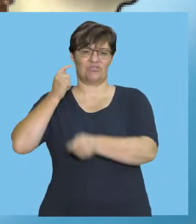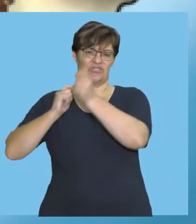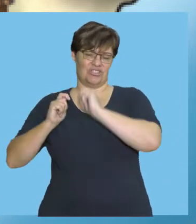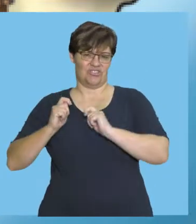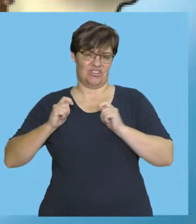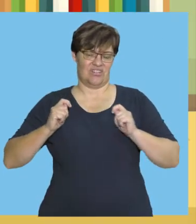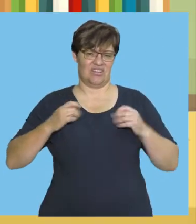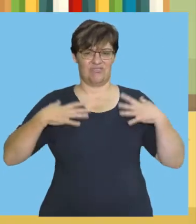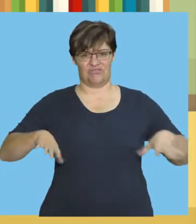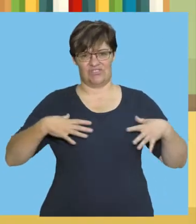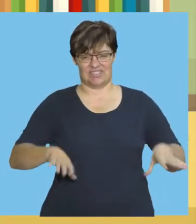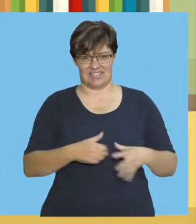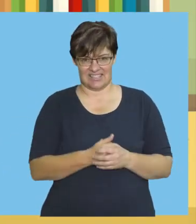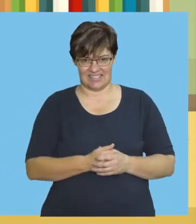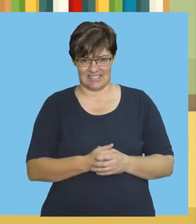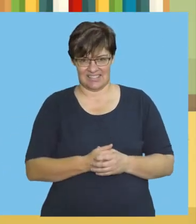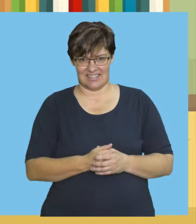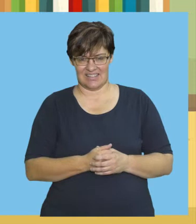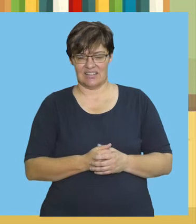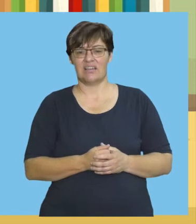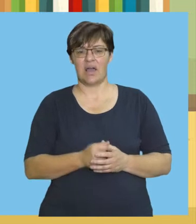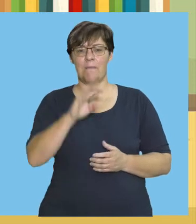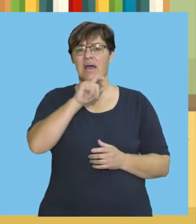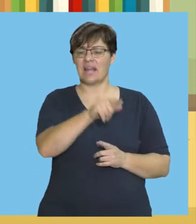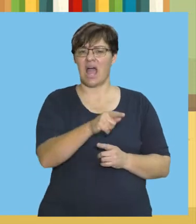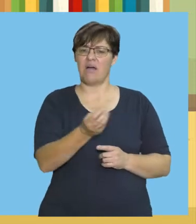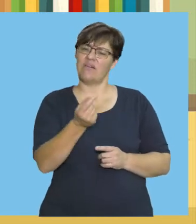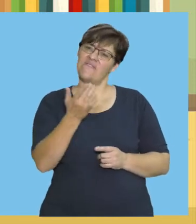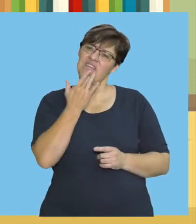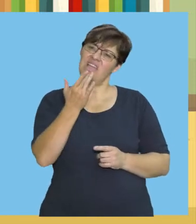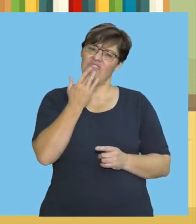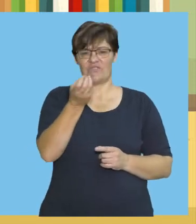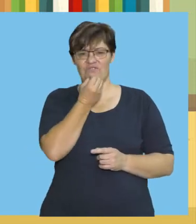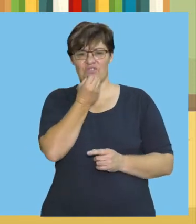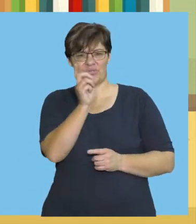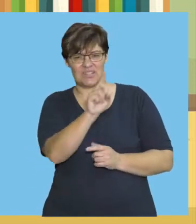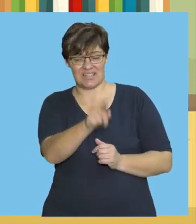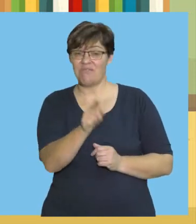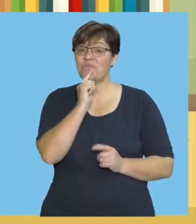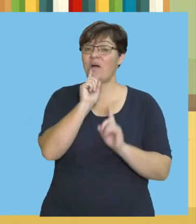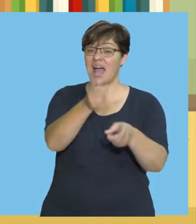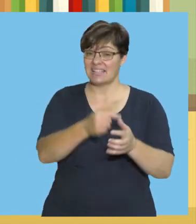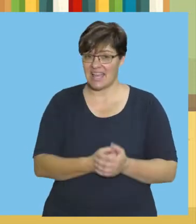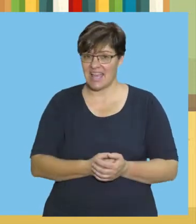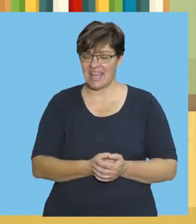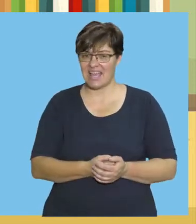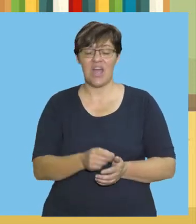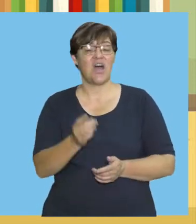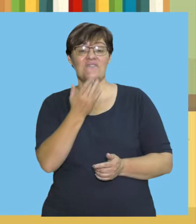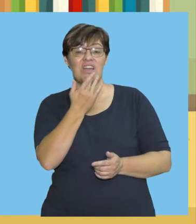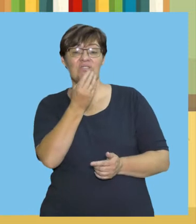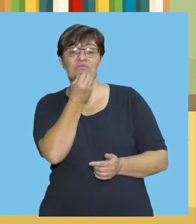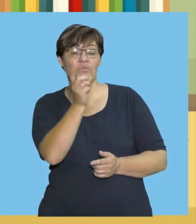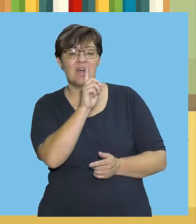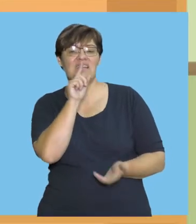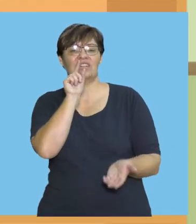dress. Terrific! What is Mandla's favorite meal? You answer, his